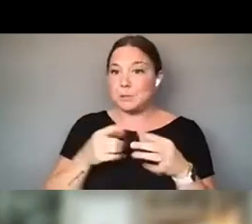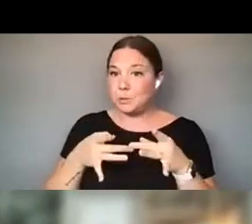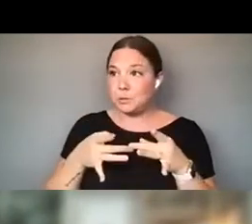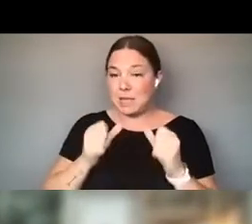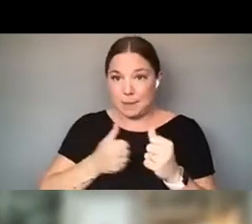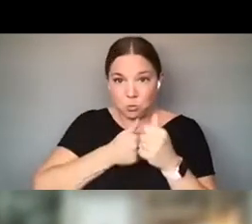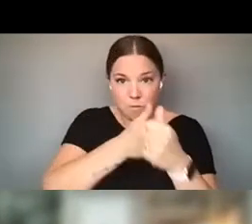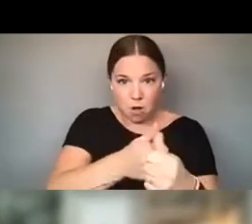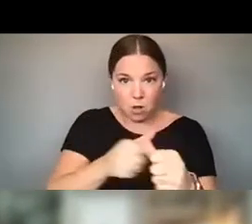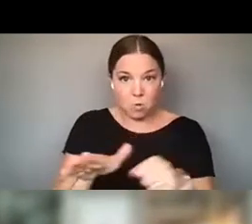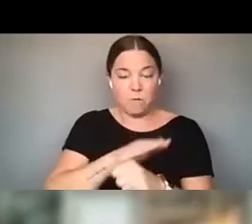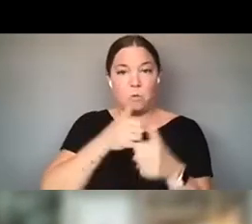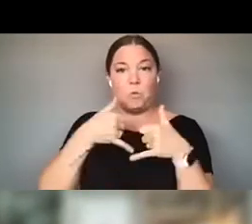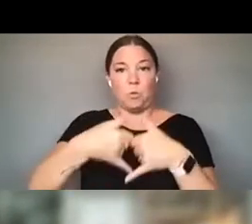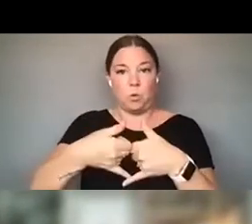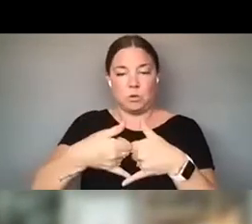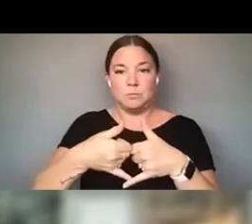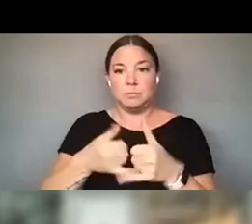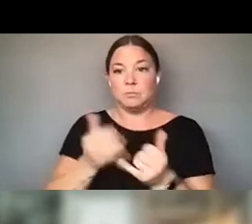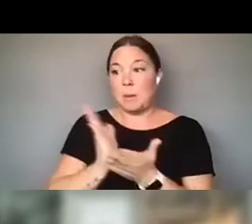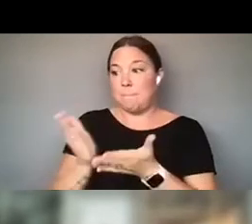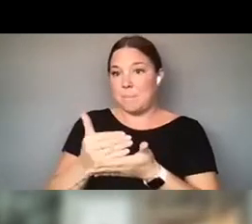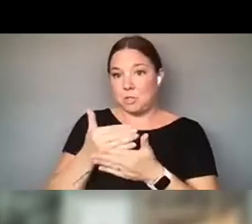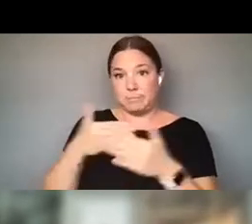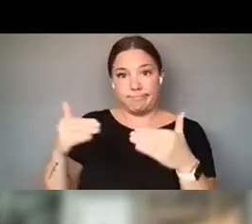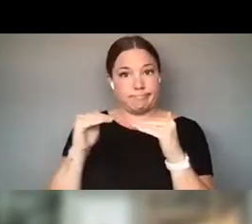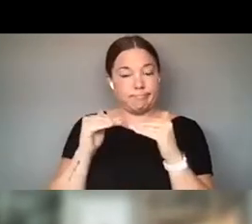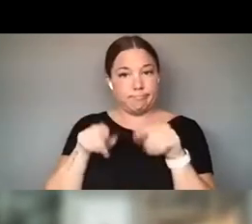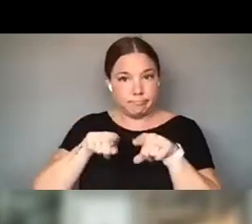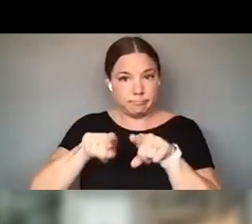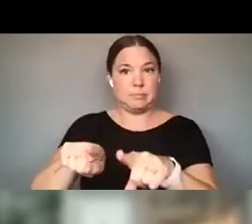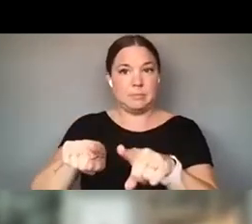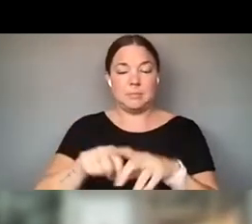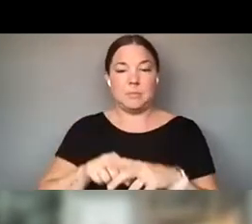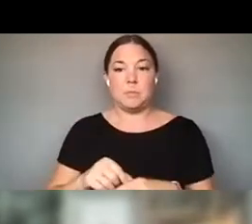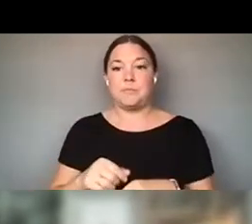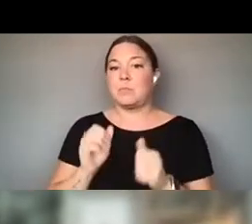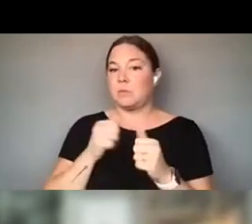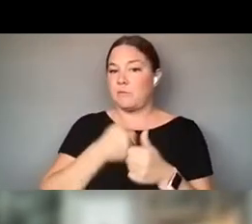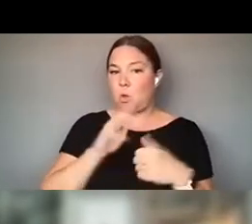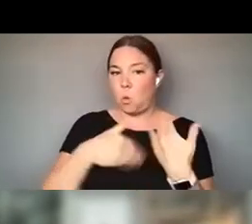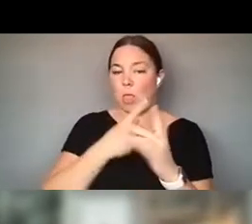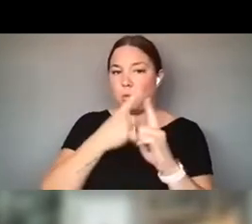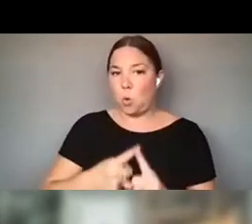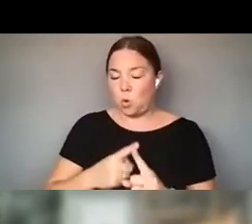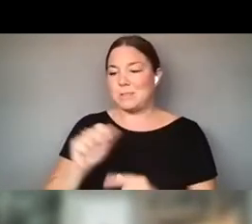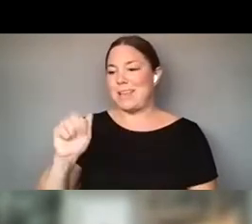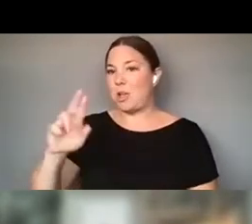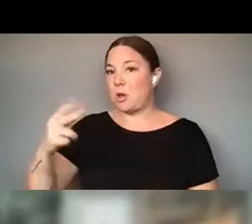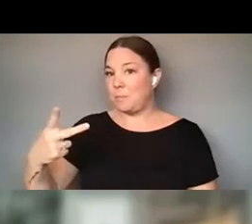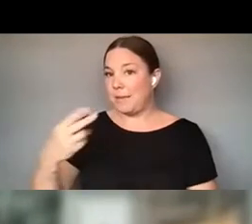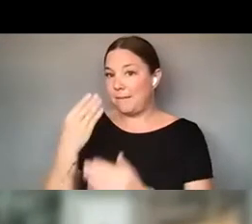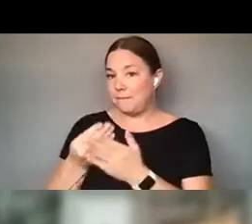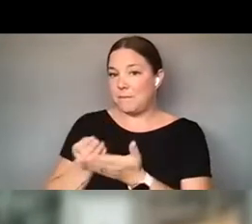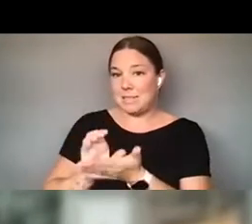is shown by the alignment of the budget and other resources with the goals and requirements of the ARP funding opportunity.